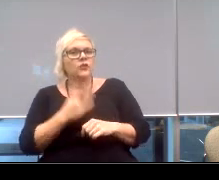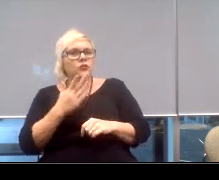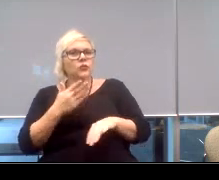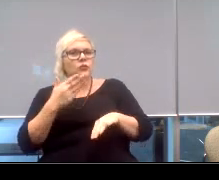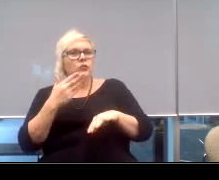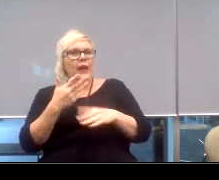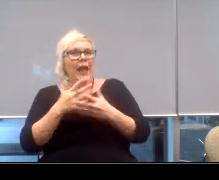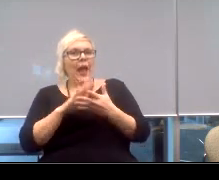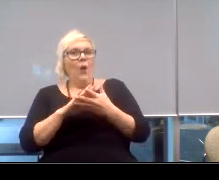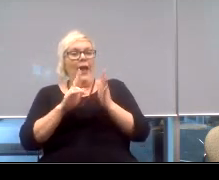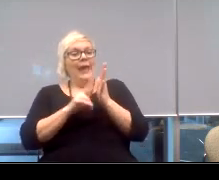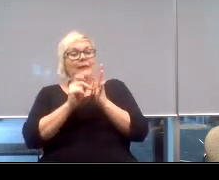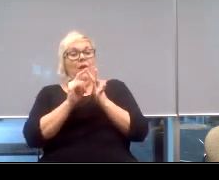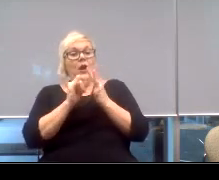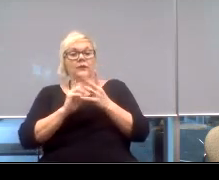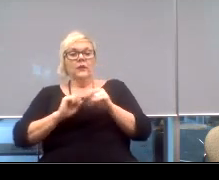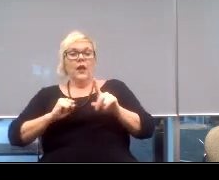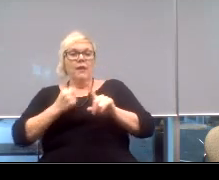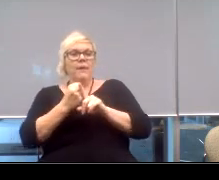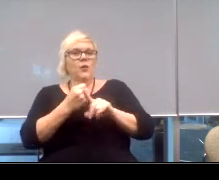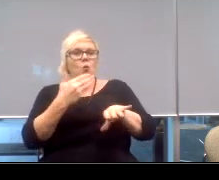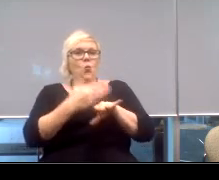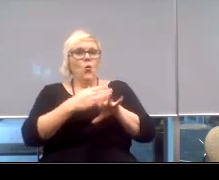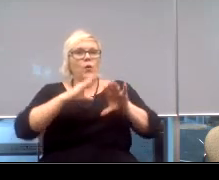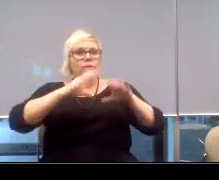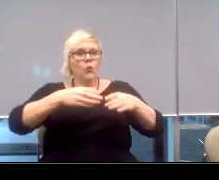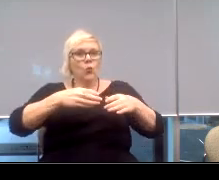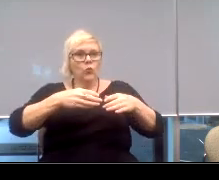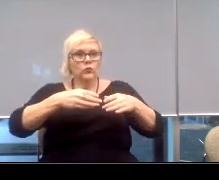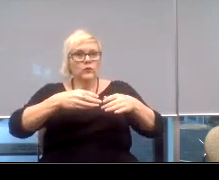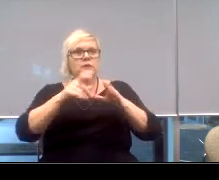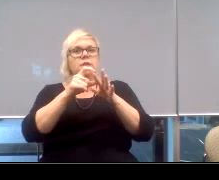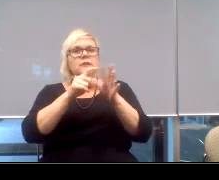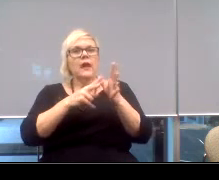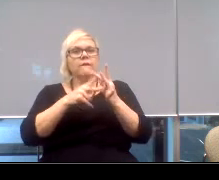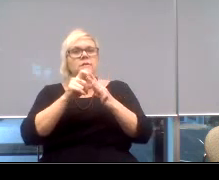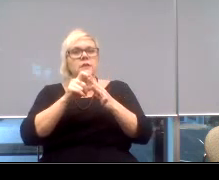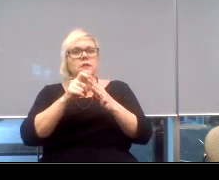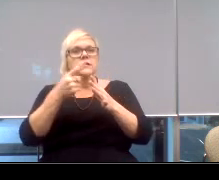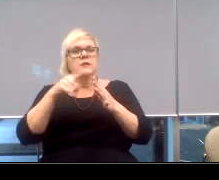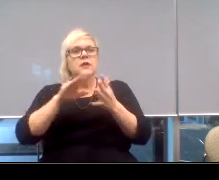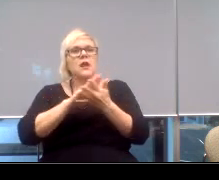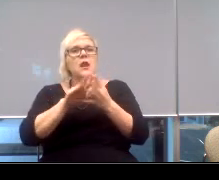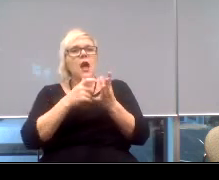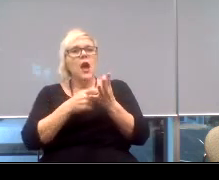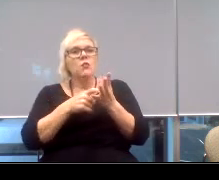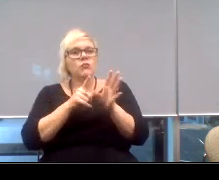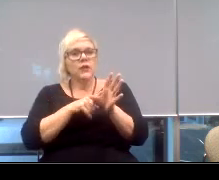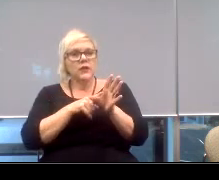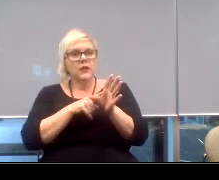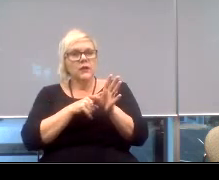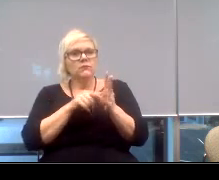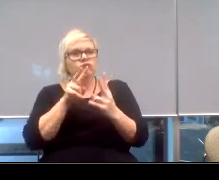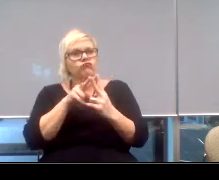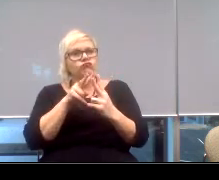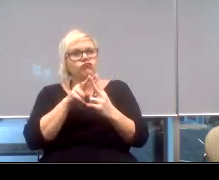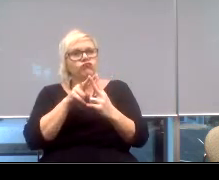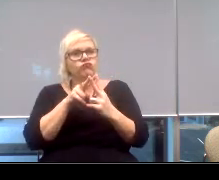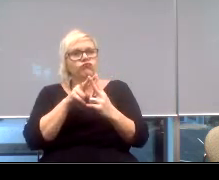workforce implications. This is a question from David and Harry, who've been doing some work around